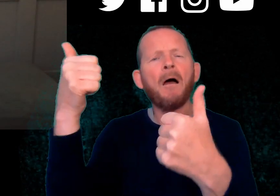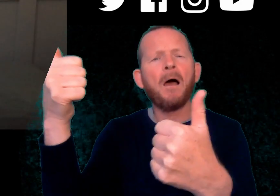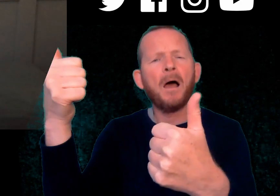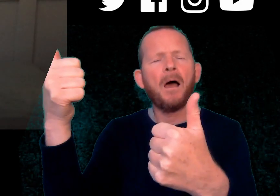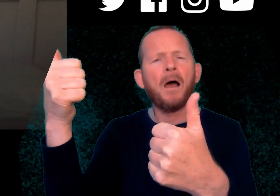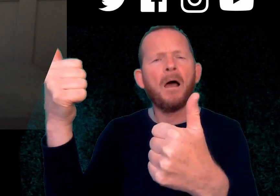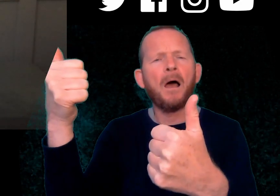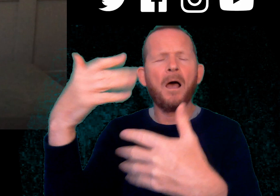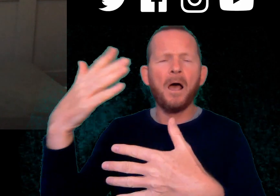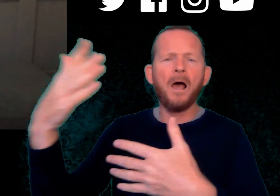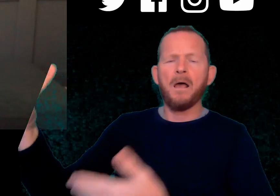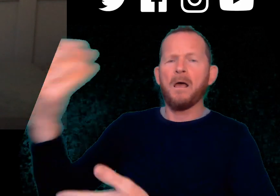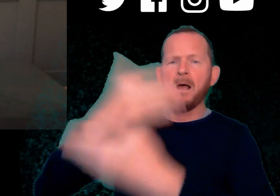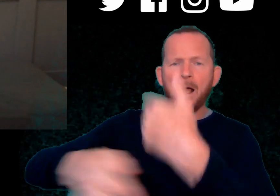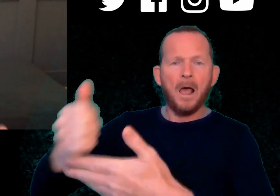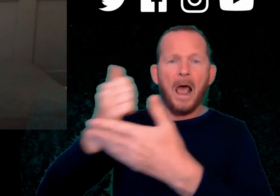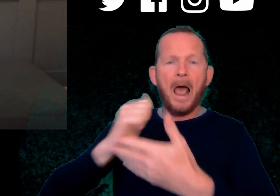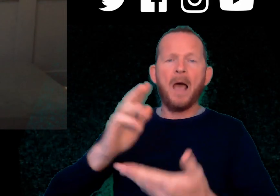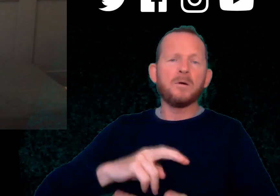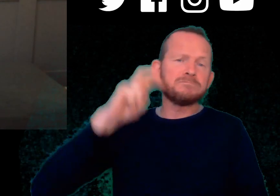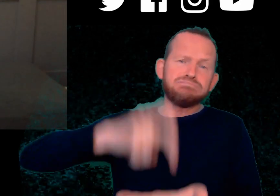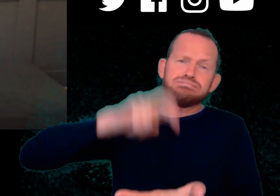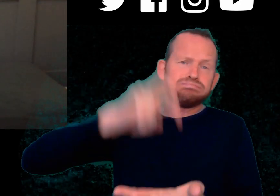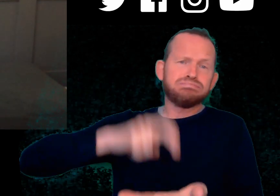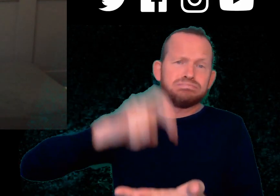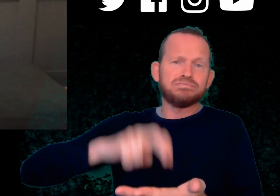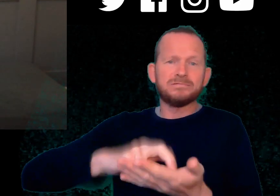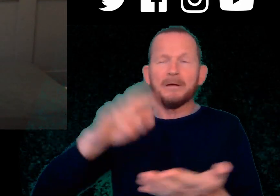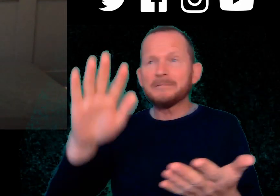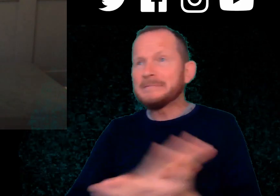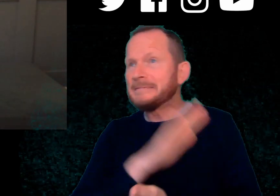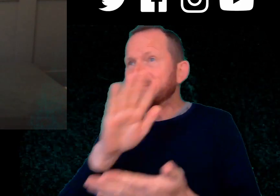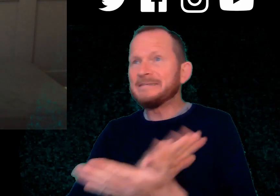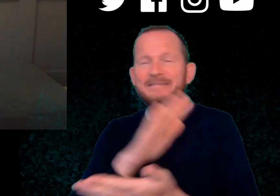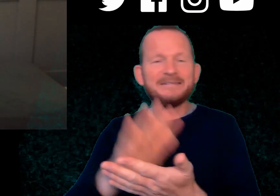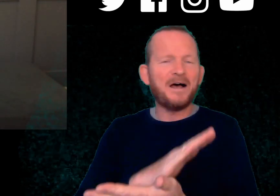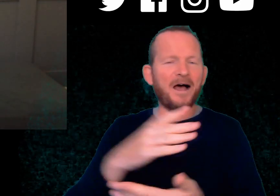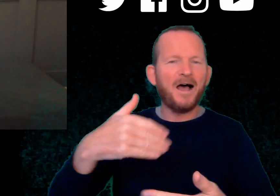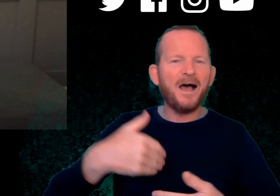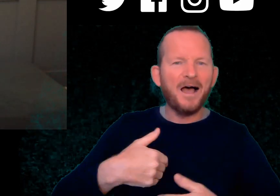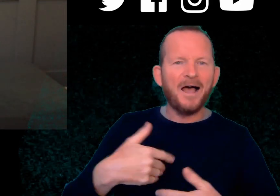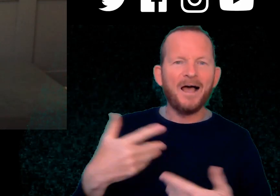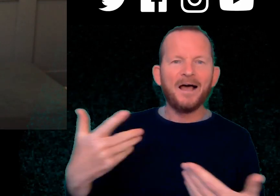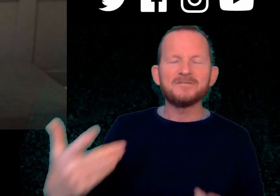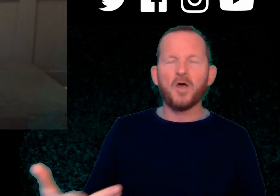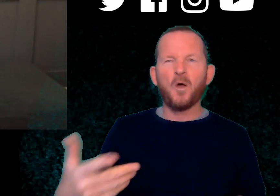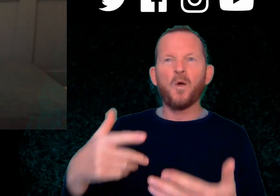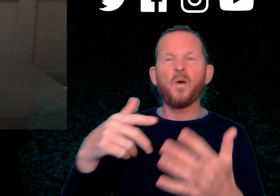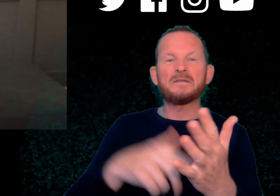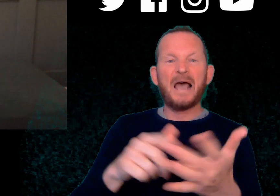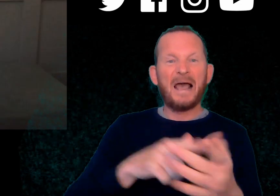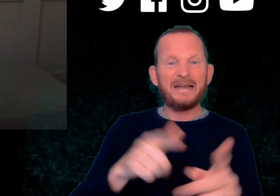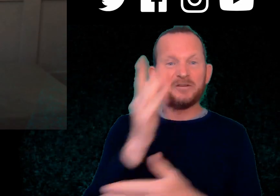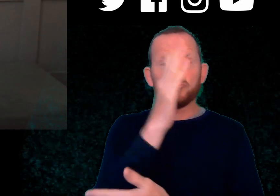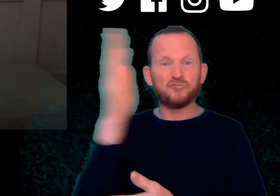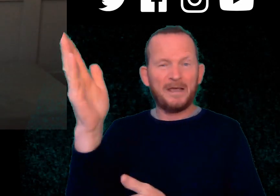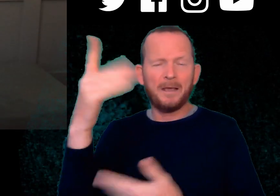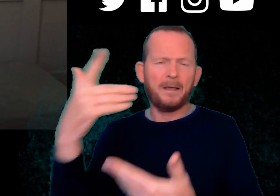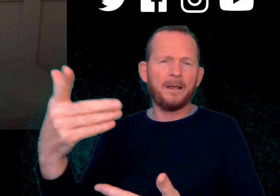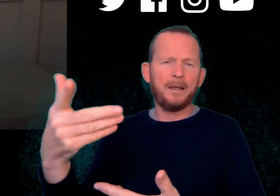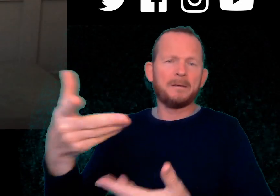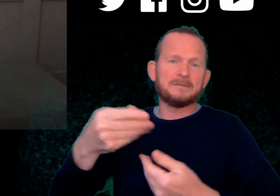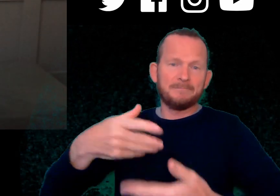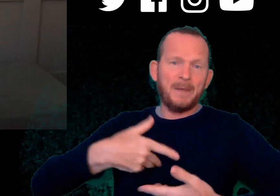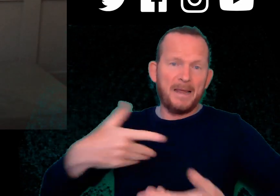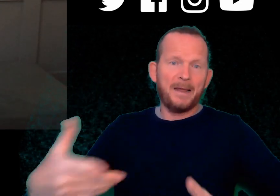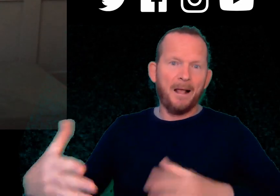publish in Better Places. So I was absolutely over the moon, couldn't believe it and still can't. So thank you to Tiny Tree. And that is my